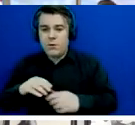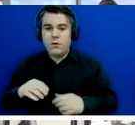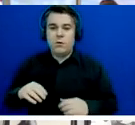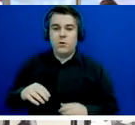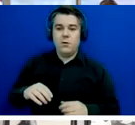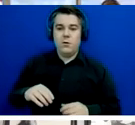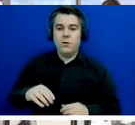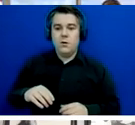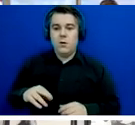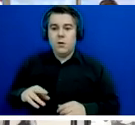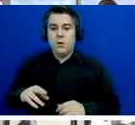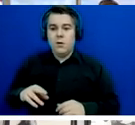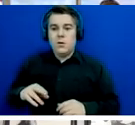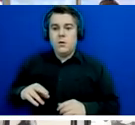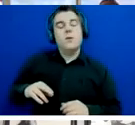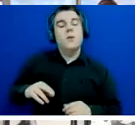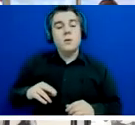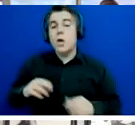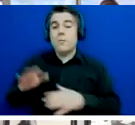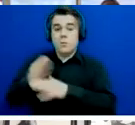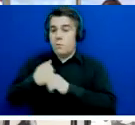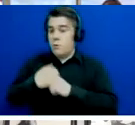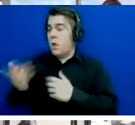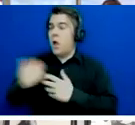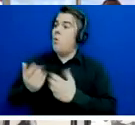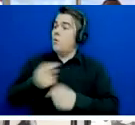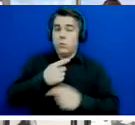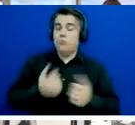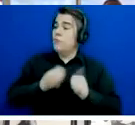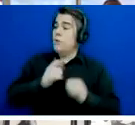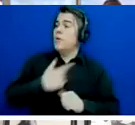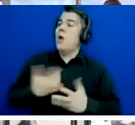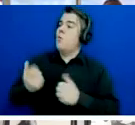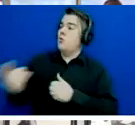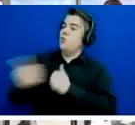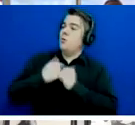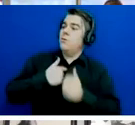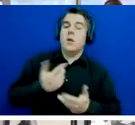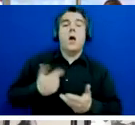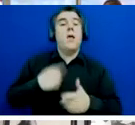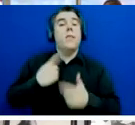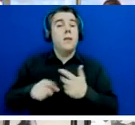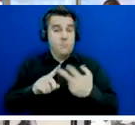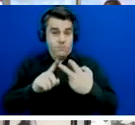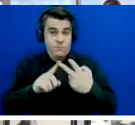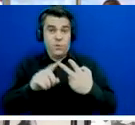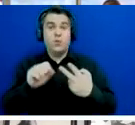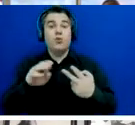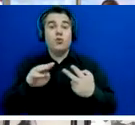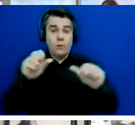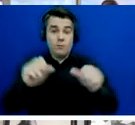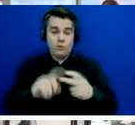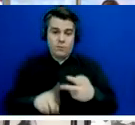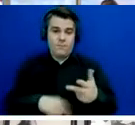my sister, hey, I'm doing this thing. I would like for you to come with me. Then making your first social media post. And then from there, depending on